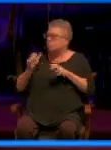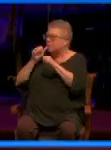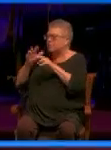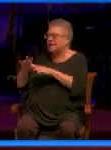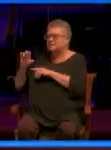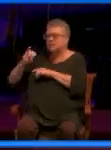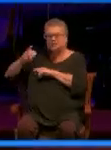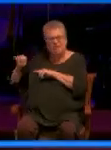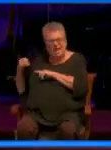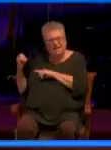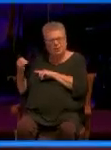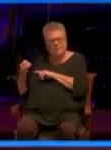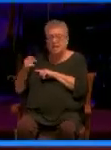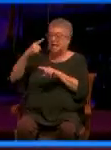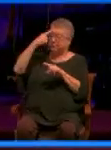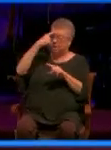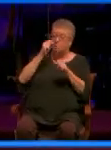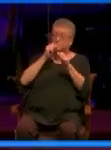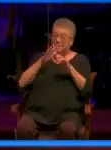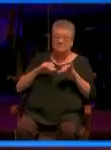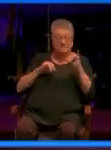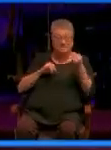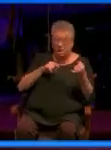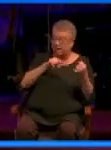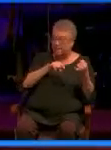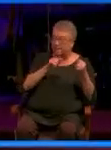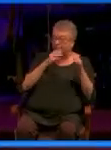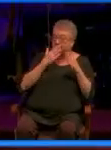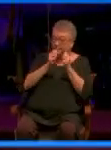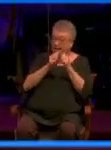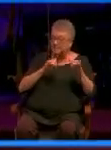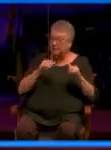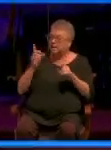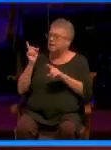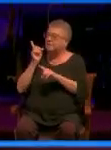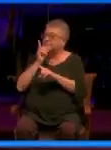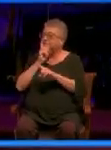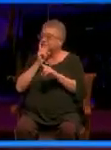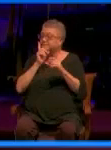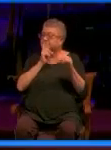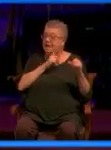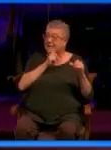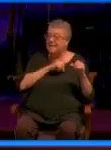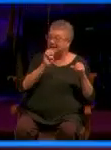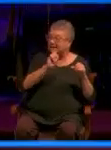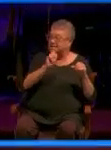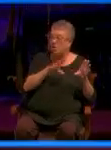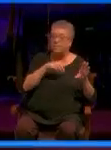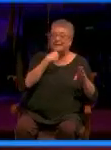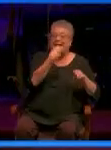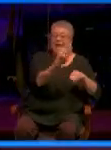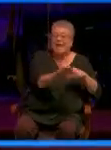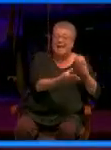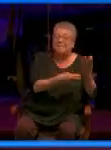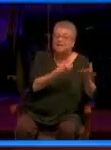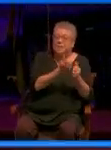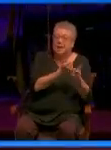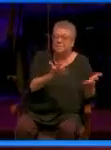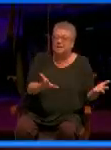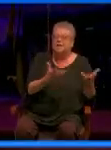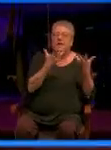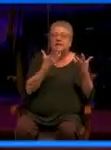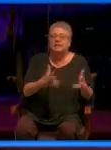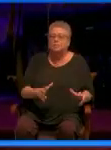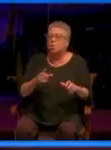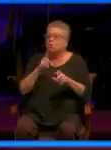So when he thought he was blessing Jacob, he gave the fake Esau all the stuff because he didn't want the real Jacob